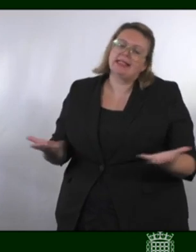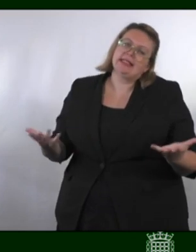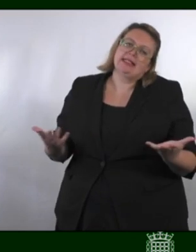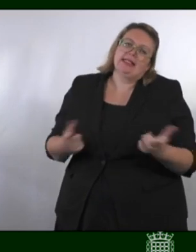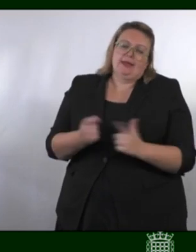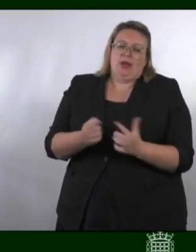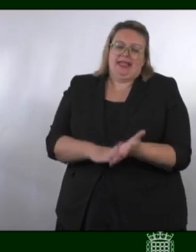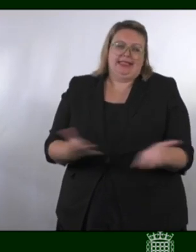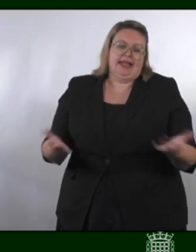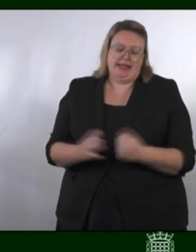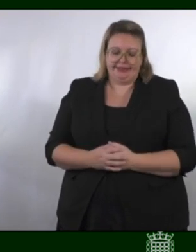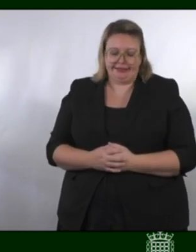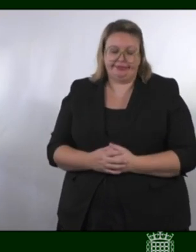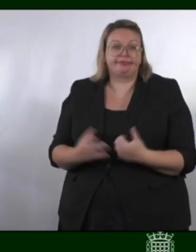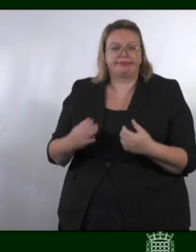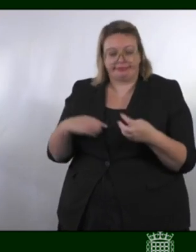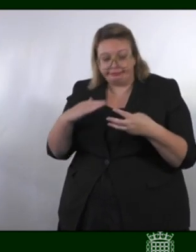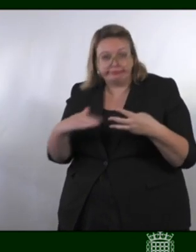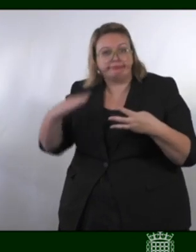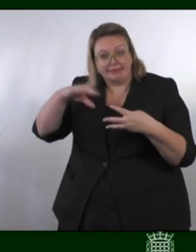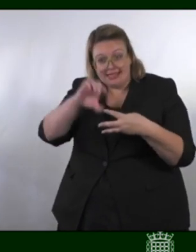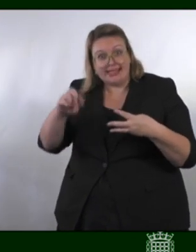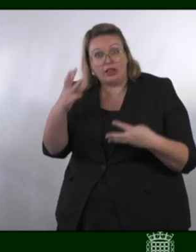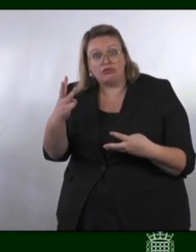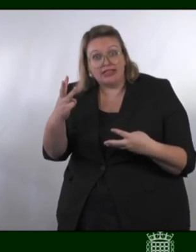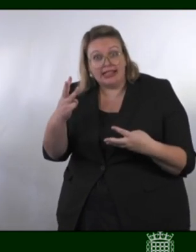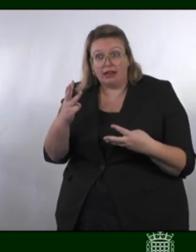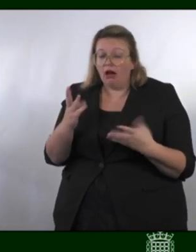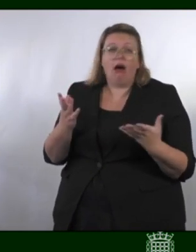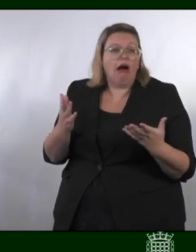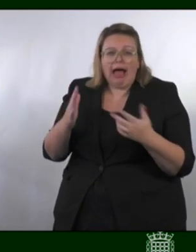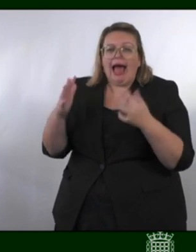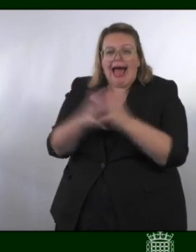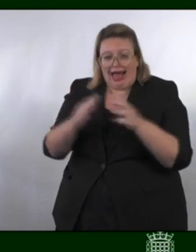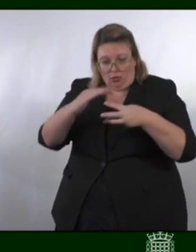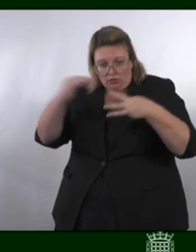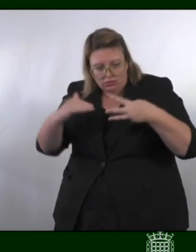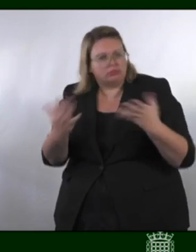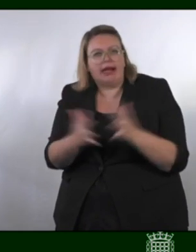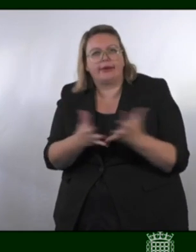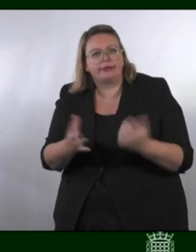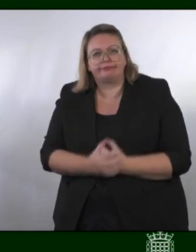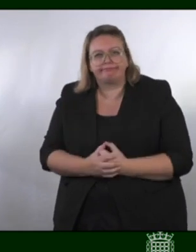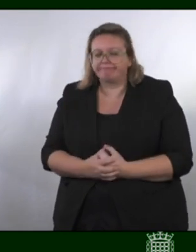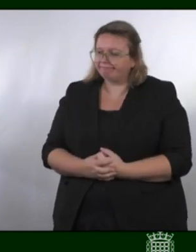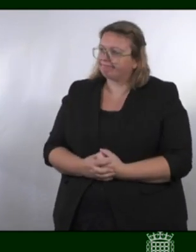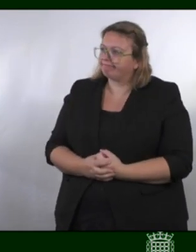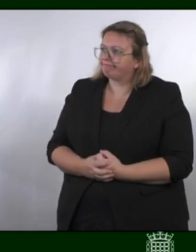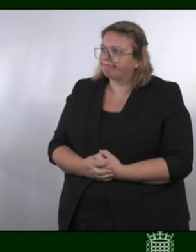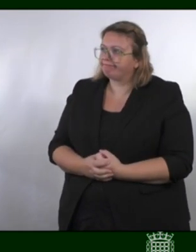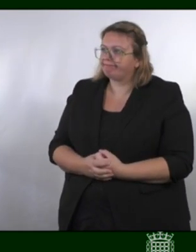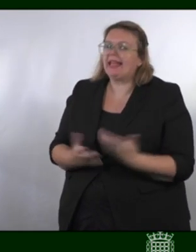Tier 3 restrictions get out of those restrictions? Prime Minister. Mr. Speaker,